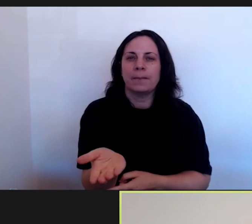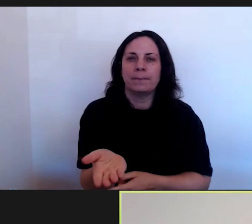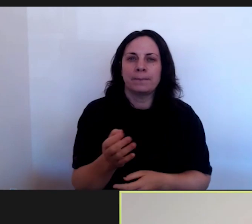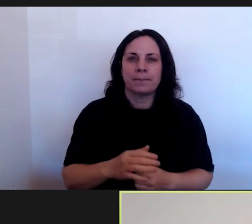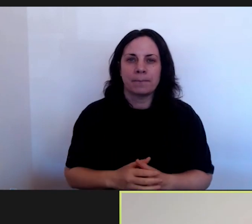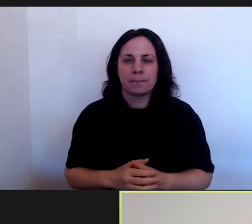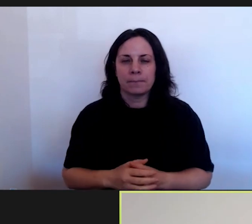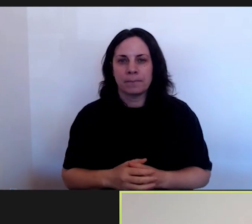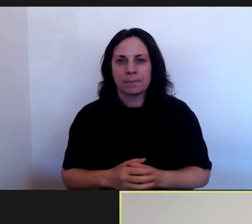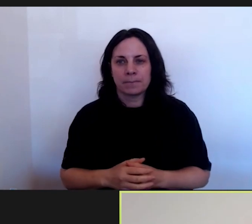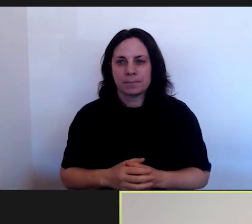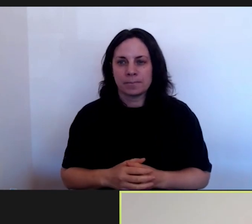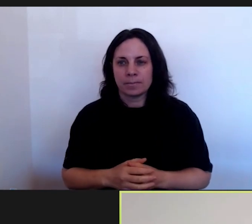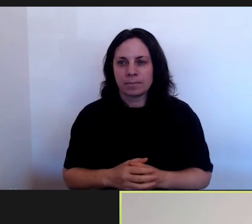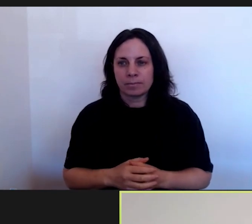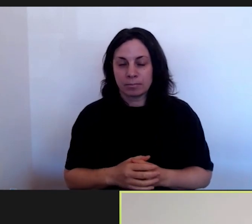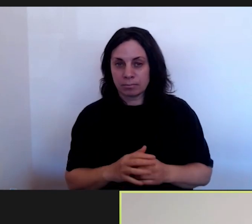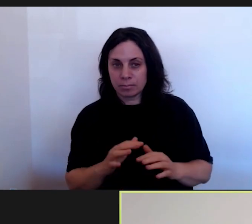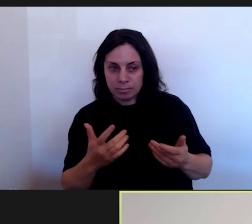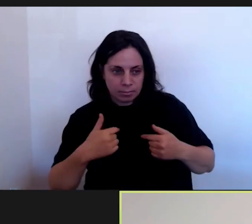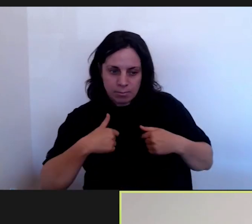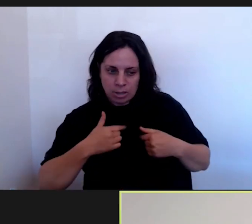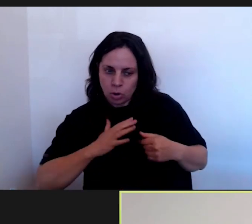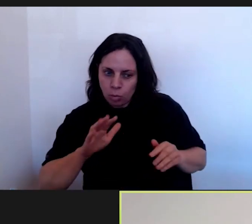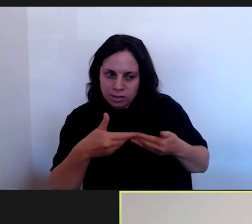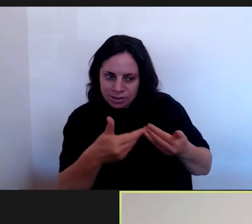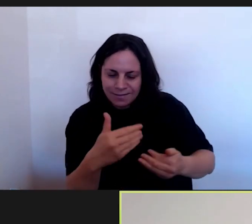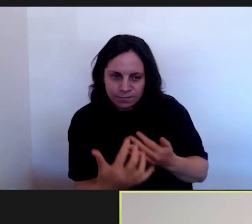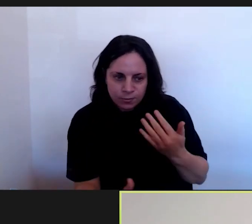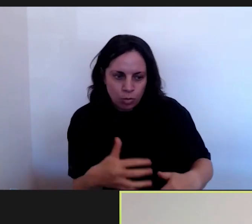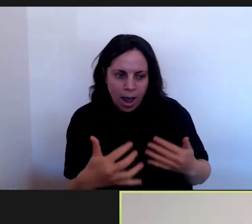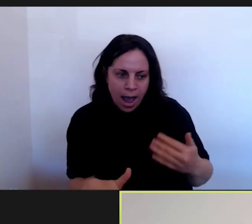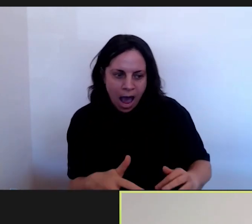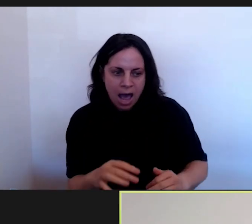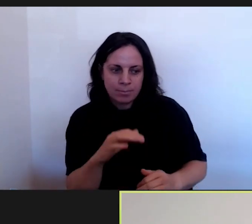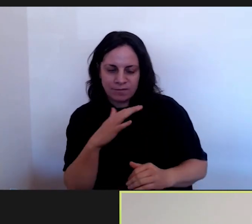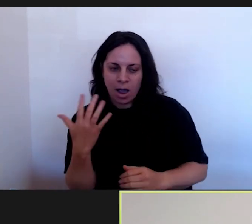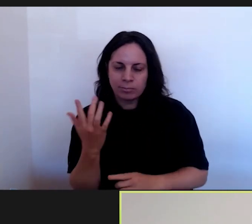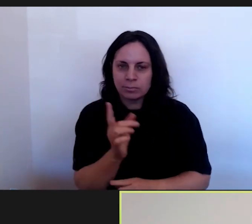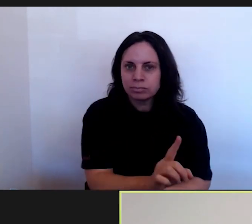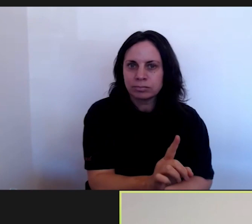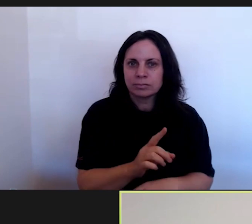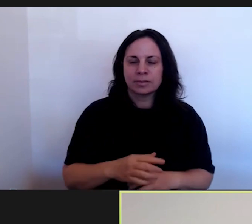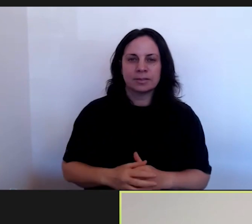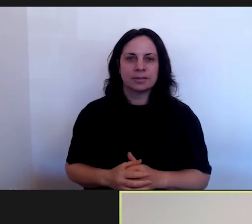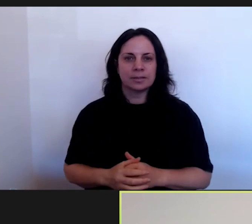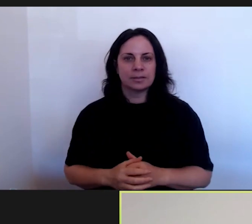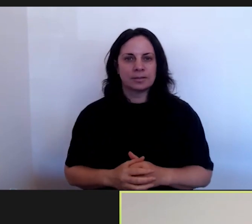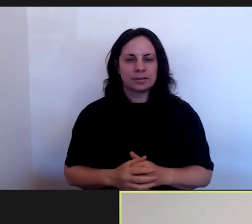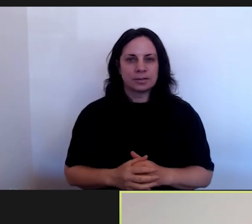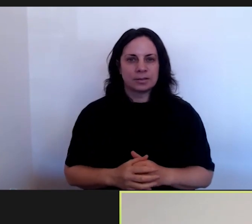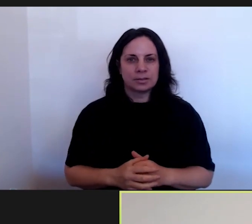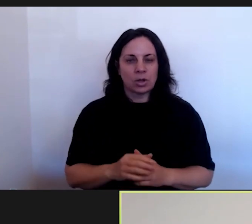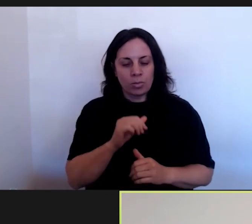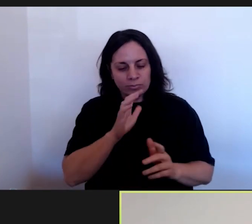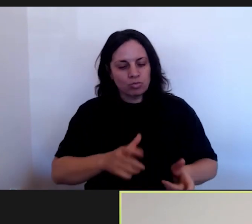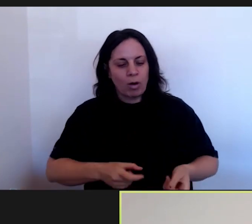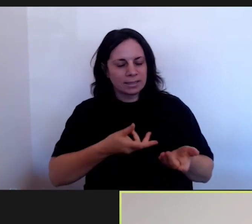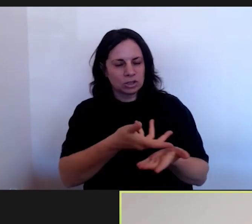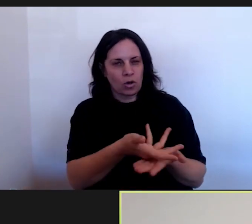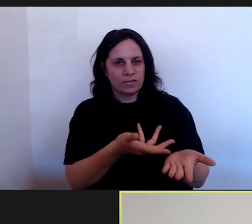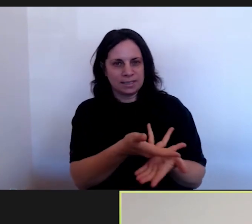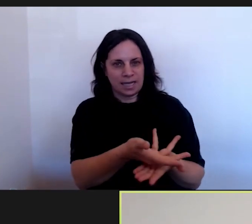could create some harmful maybe consequences by you going into in that space. So having that conversation, I think